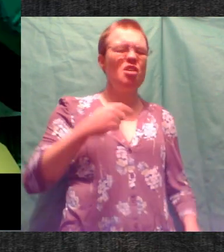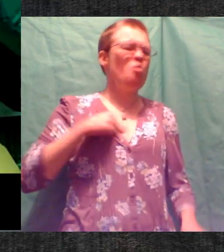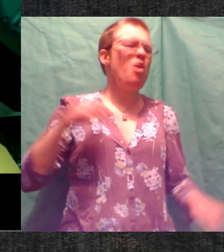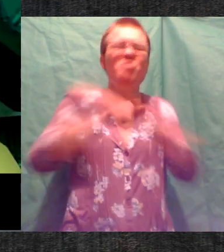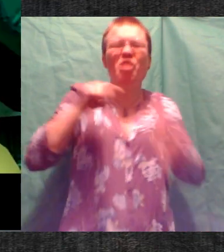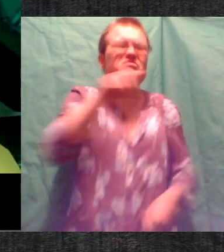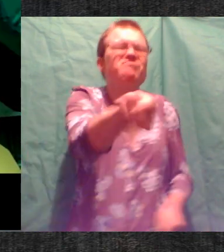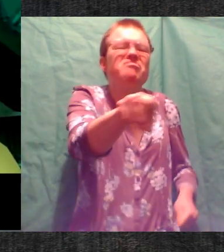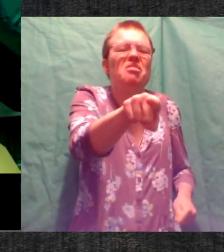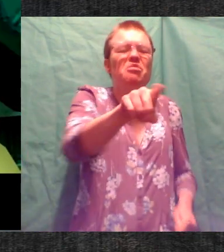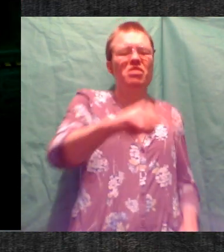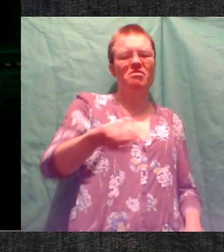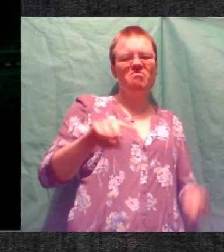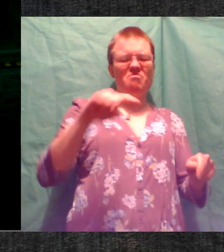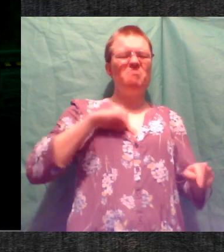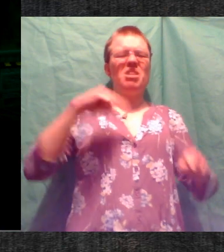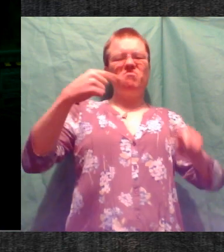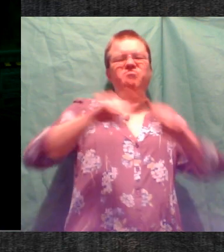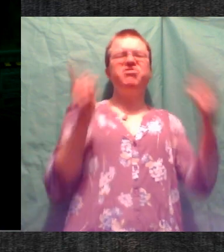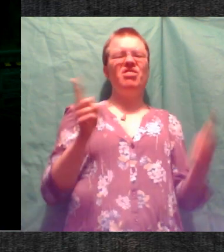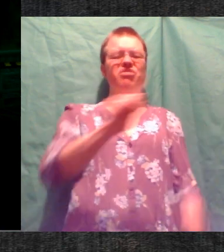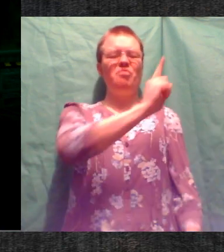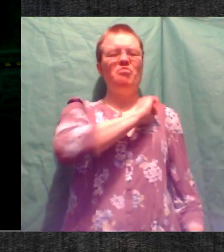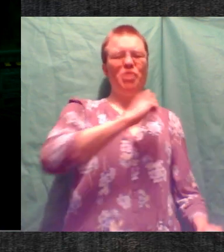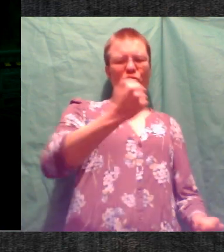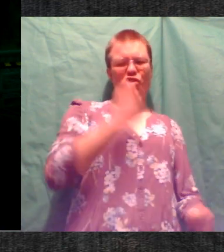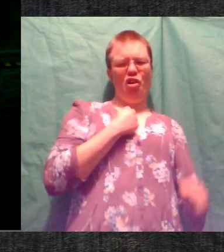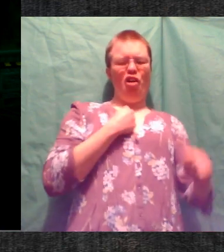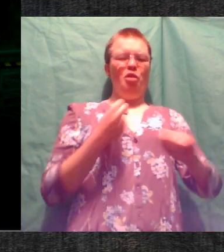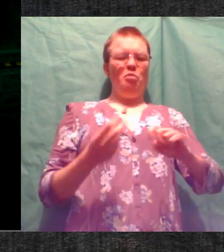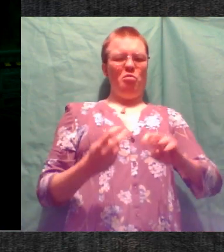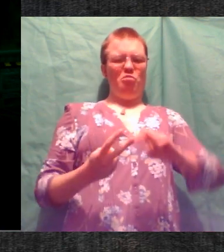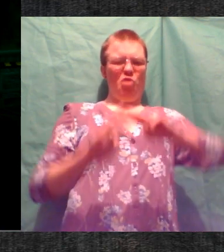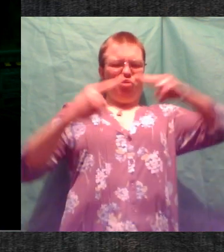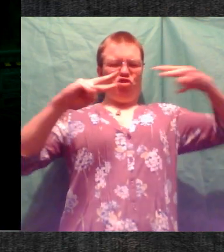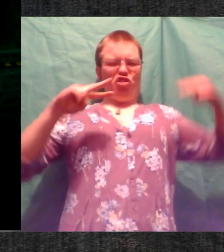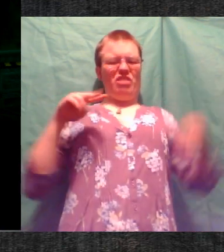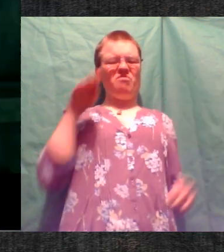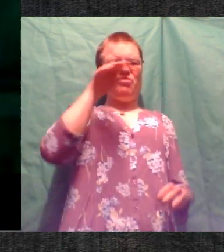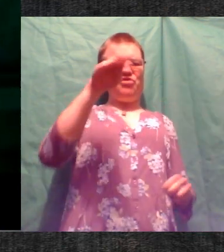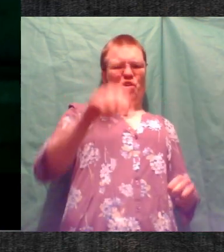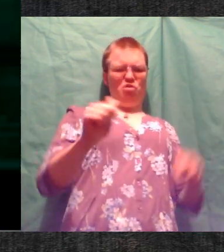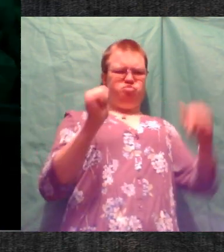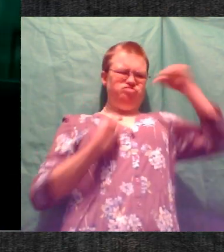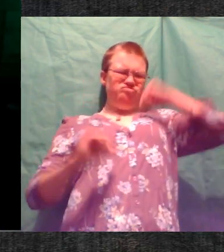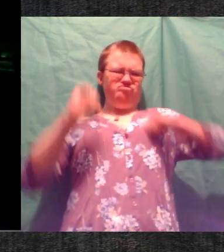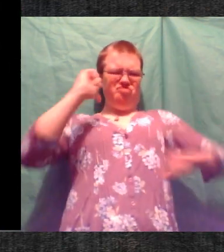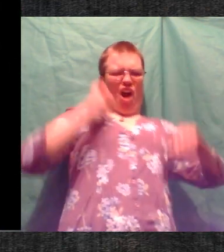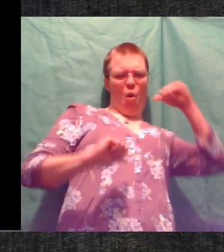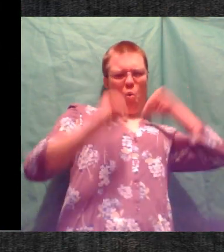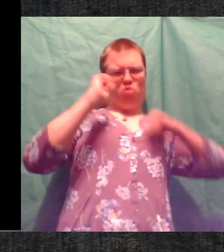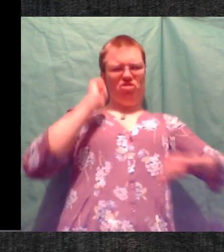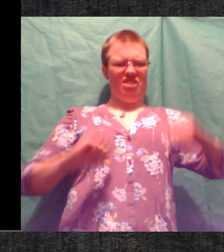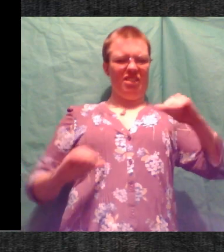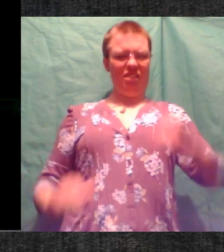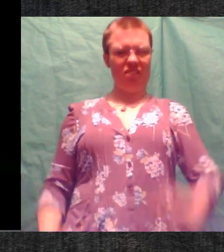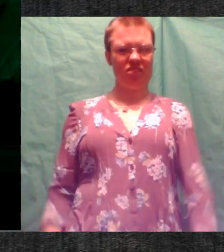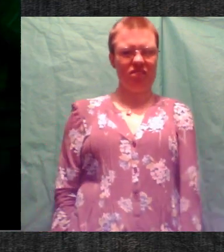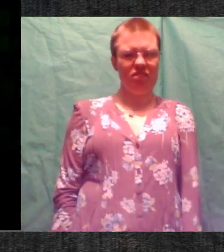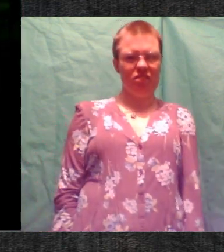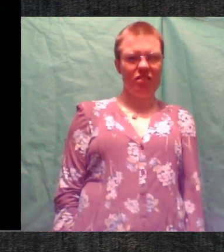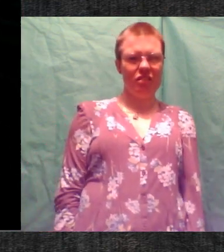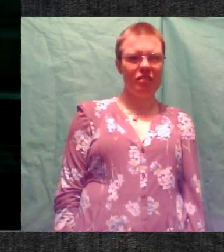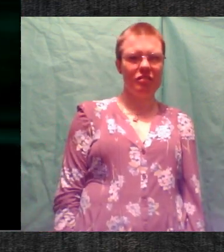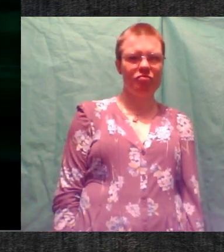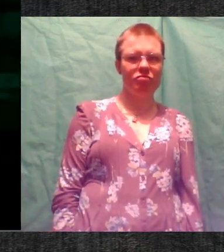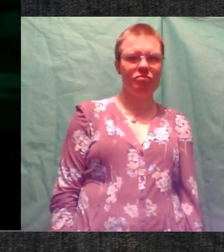Naomi. Well, I'm not like you! Unlike you, I'm proud of the destiny that is encoded into my very genes!